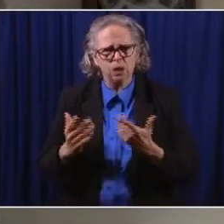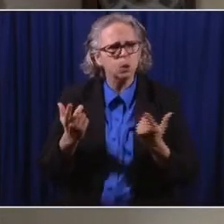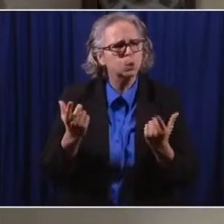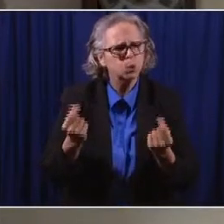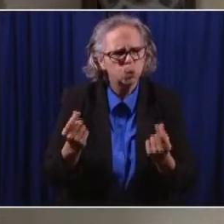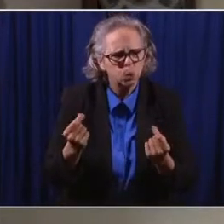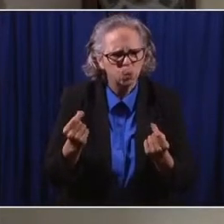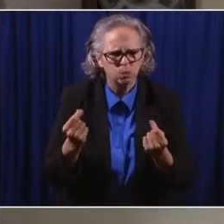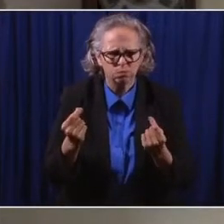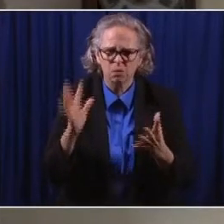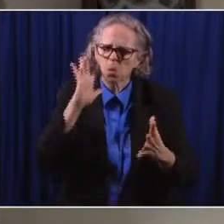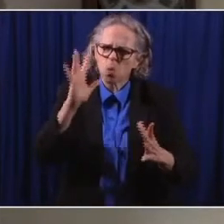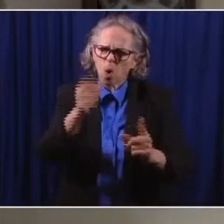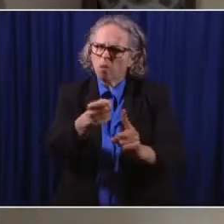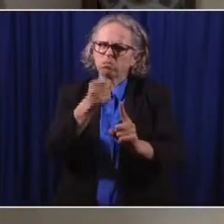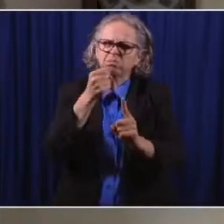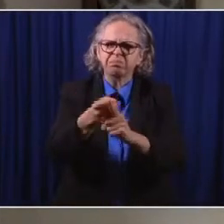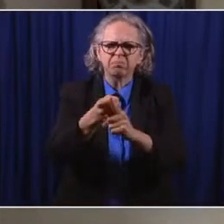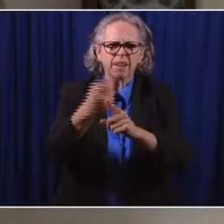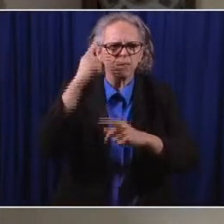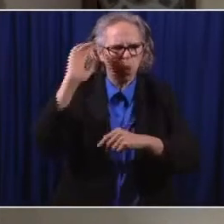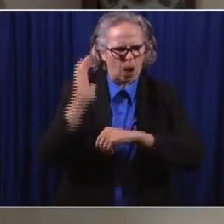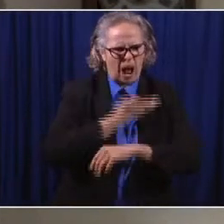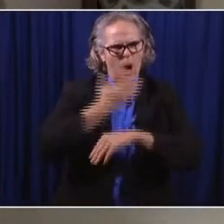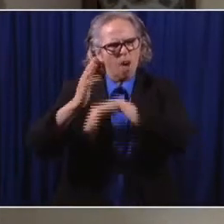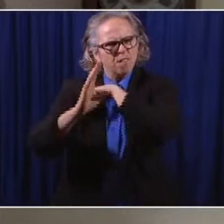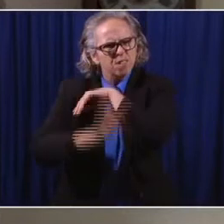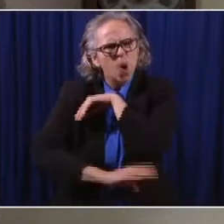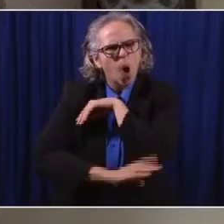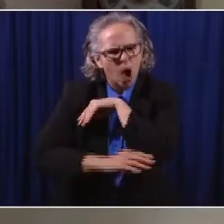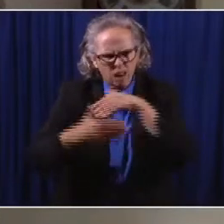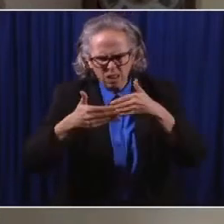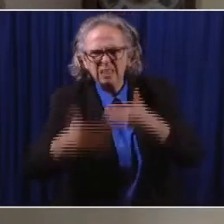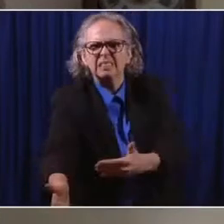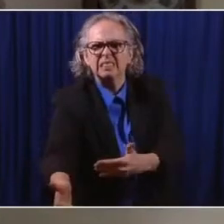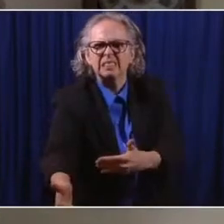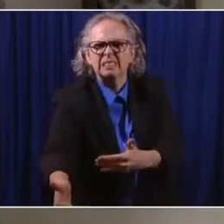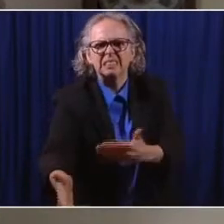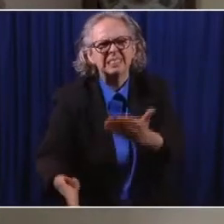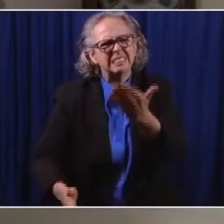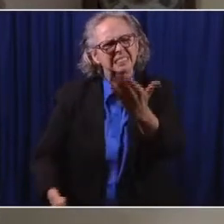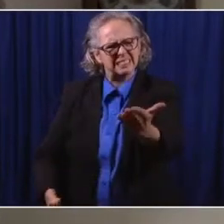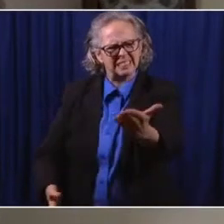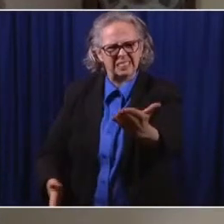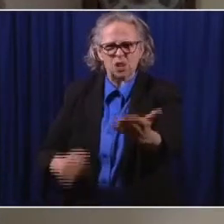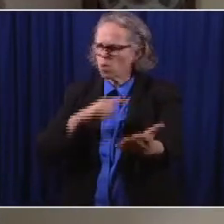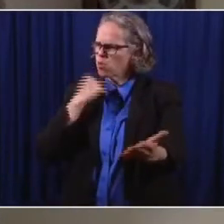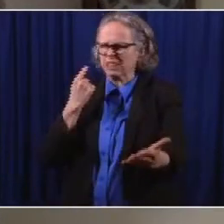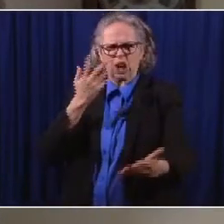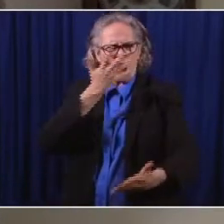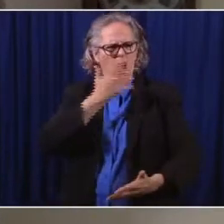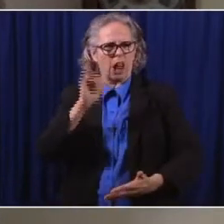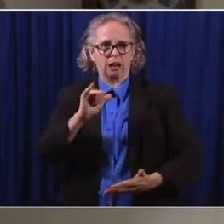like. And we've got a lot at stake. We've got kids back in school. We've got college kids back in